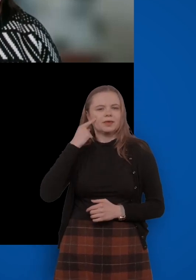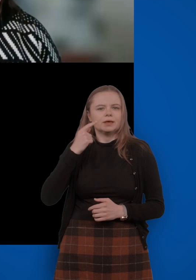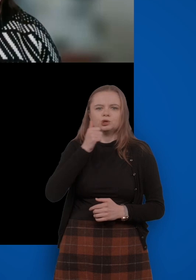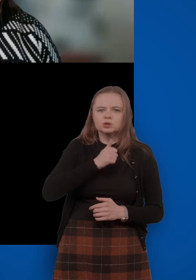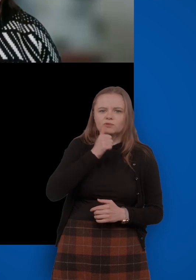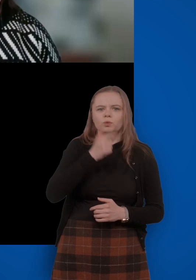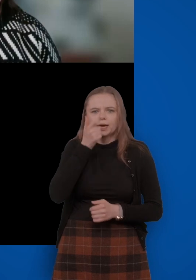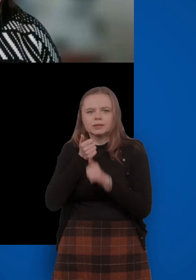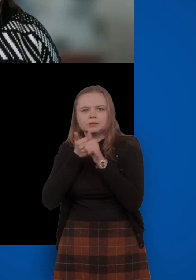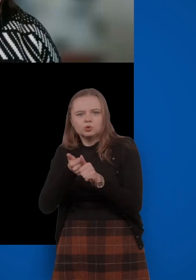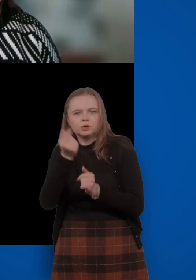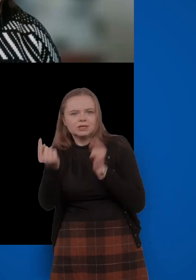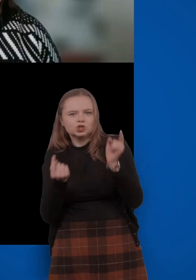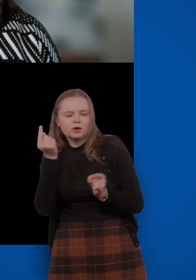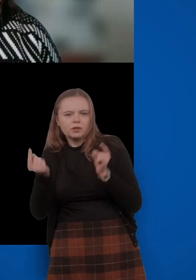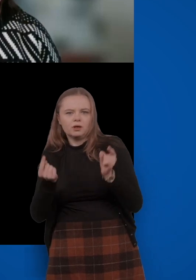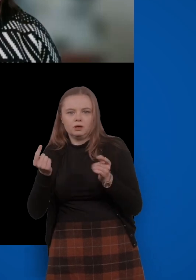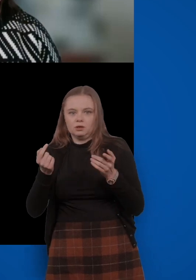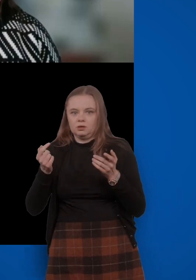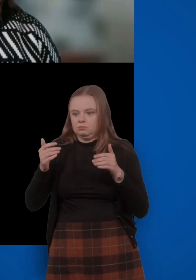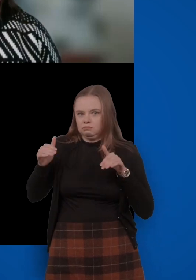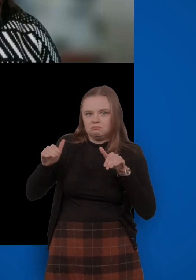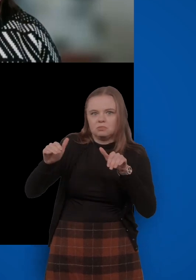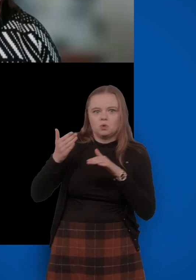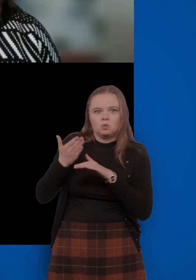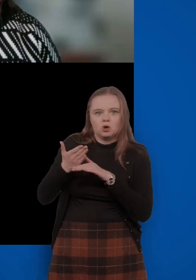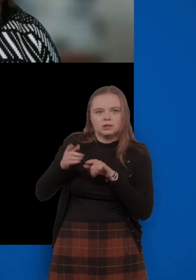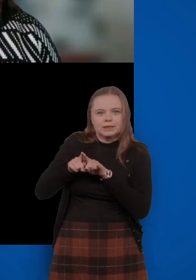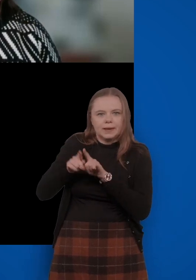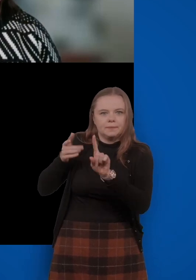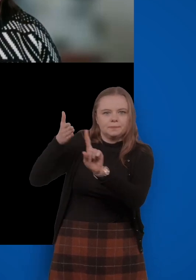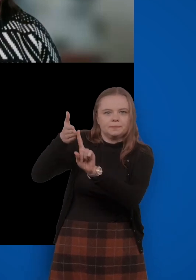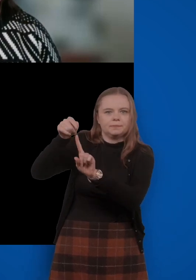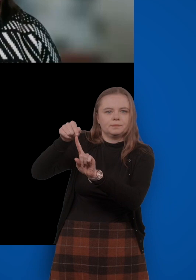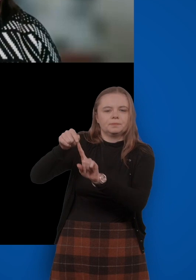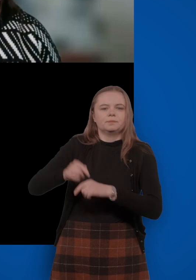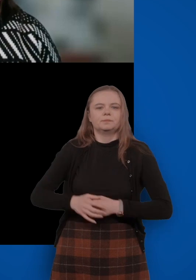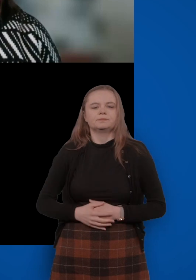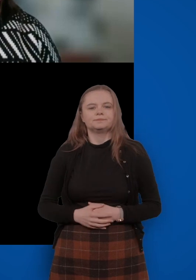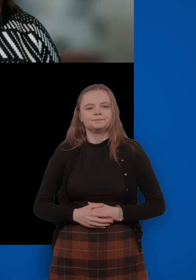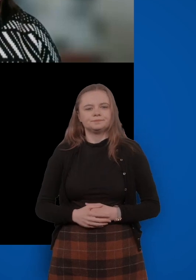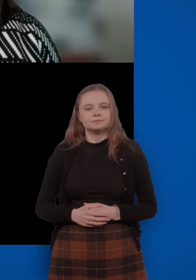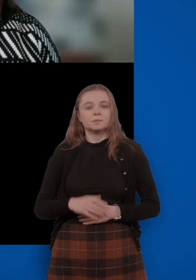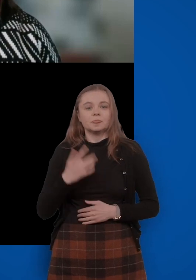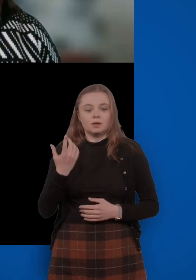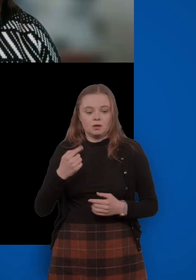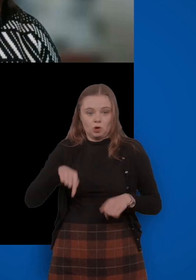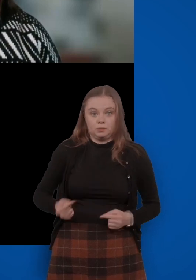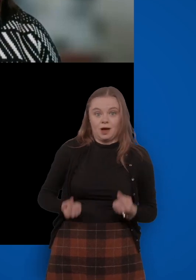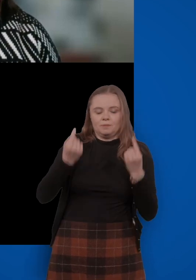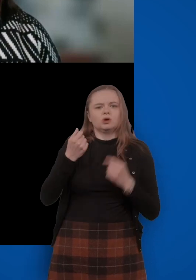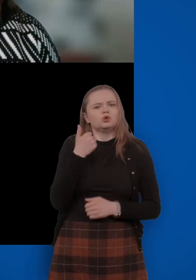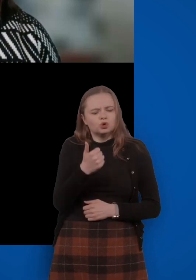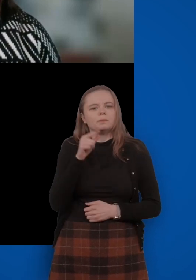we can support each other and kind of work towards something together. And, I mean, I think that bottom-up things are great,